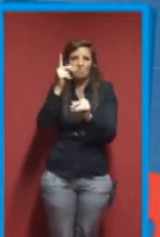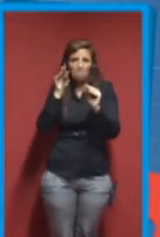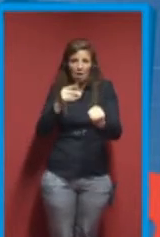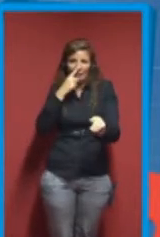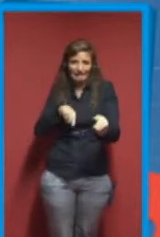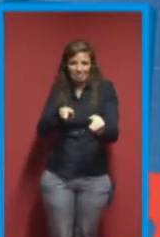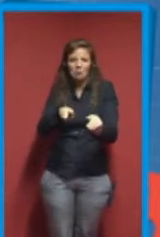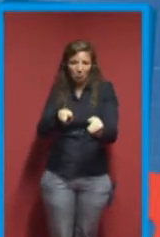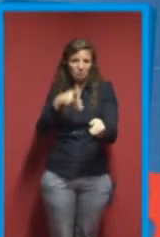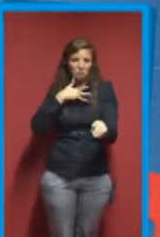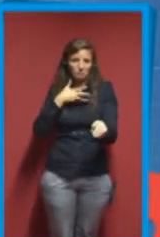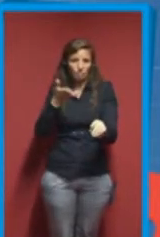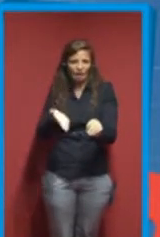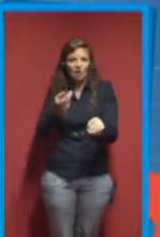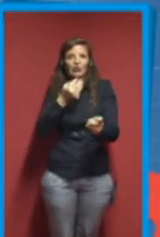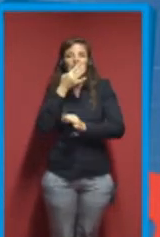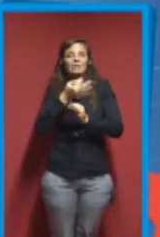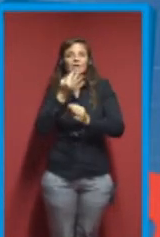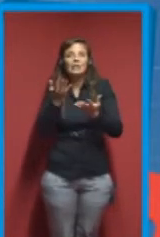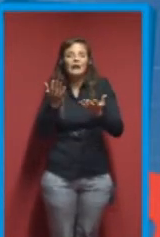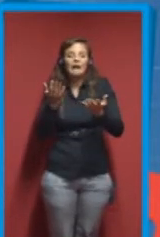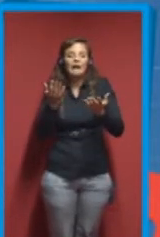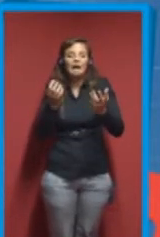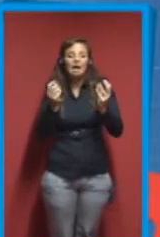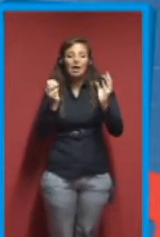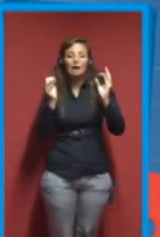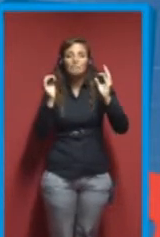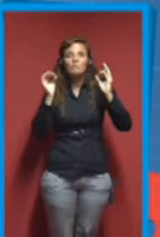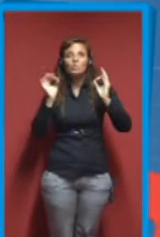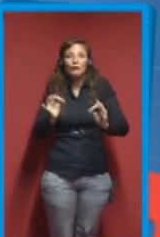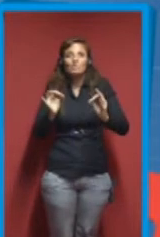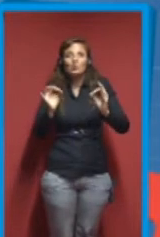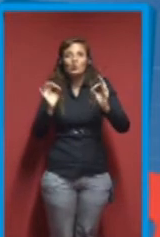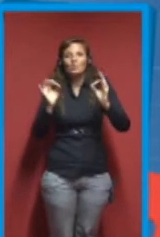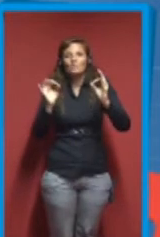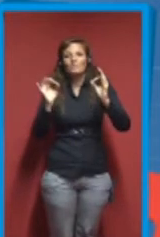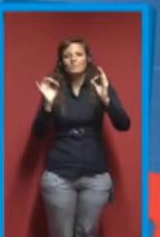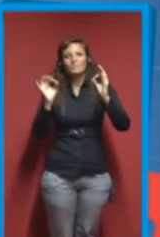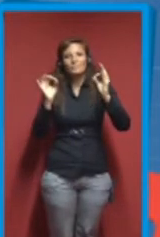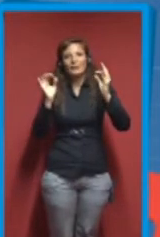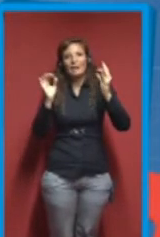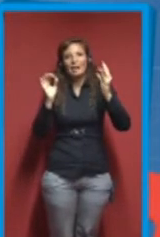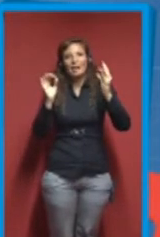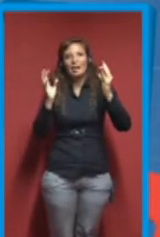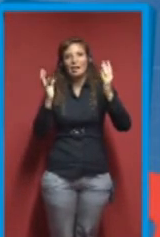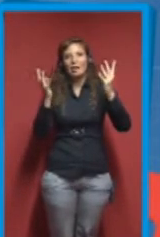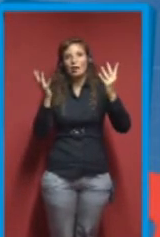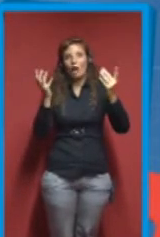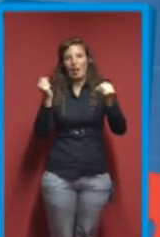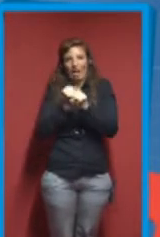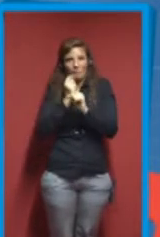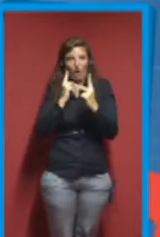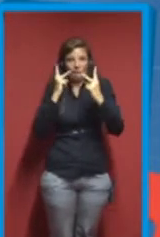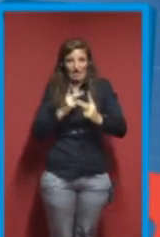business. If you want to put your toy on a shelf, you have to bid for that shelf space against Mattel or Hasbro or